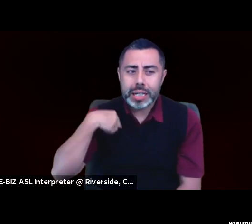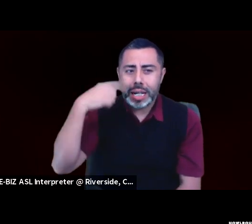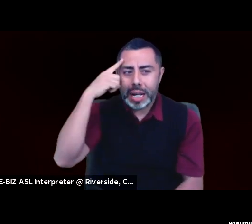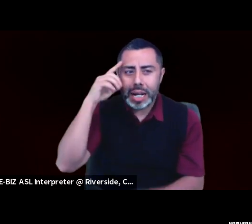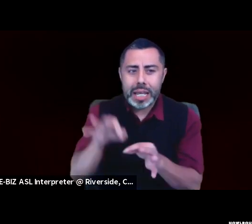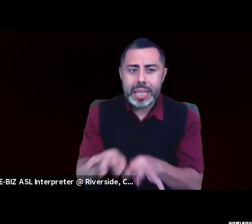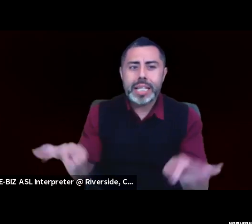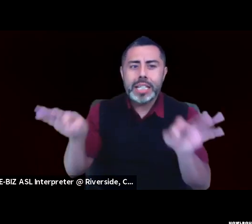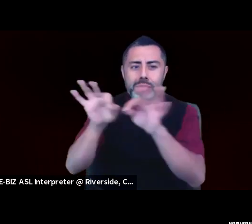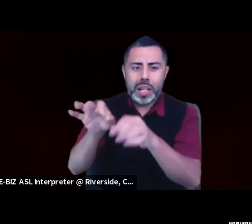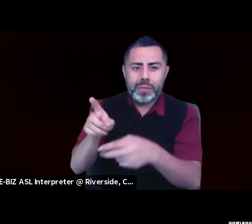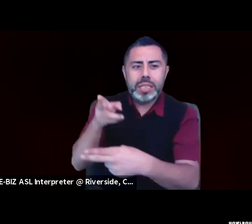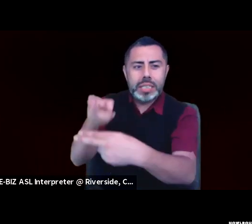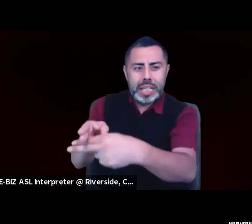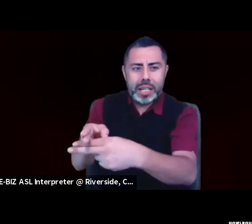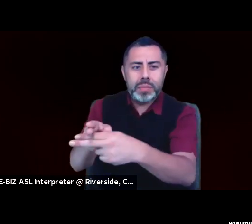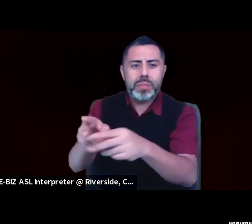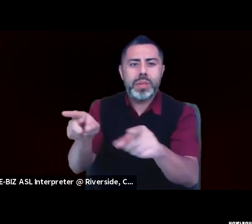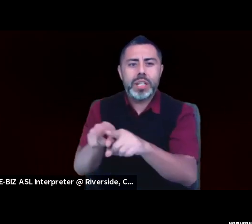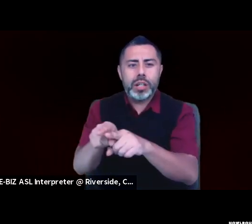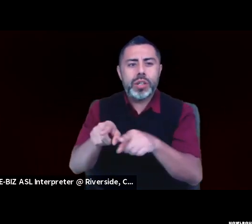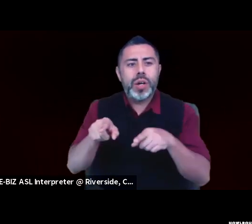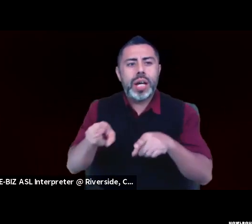about ways of being,